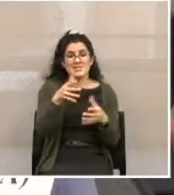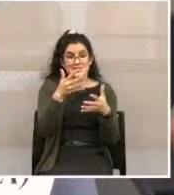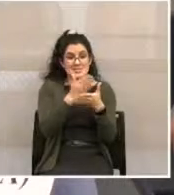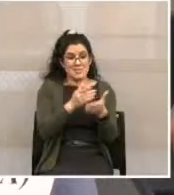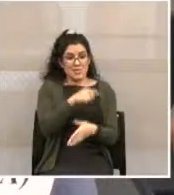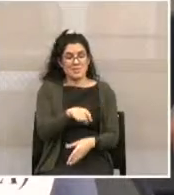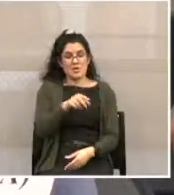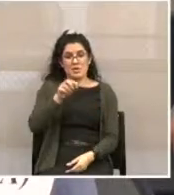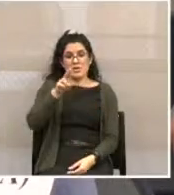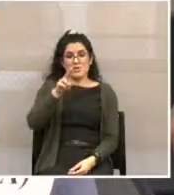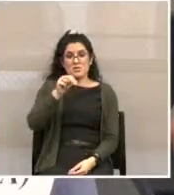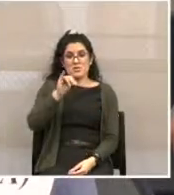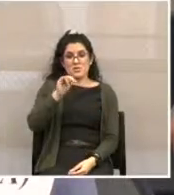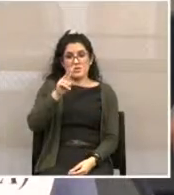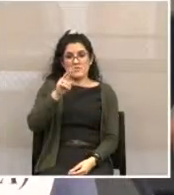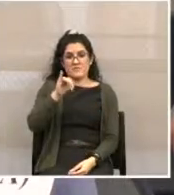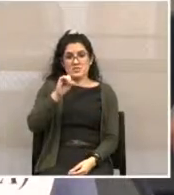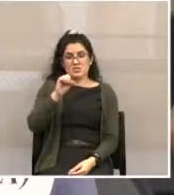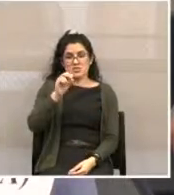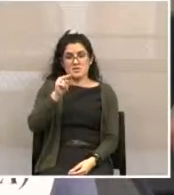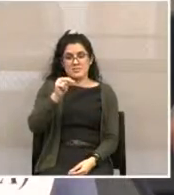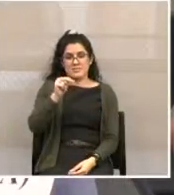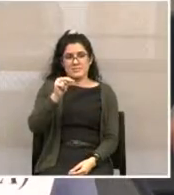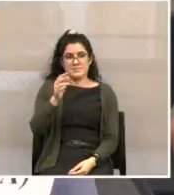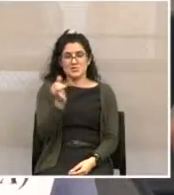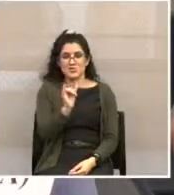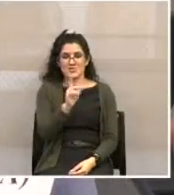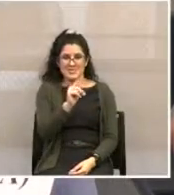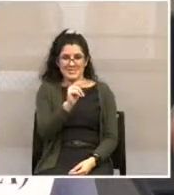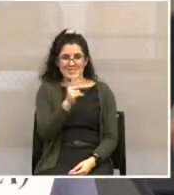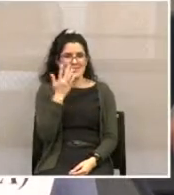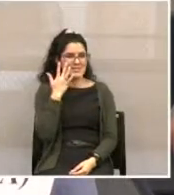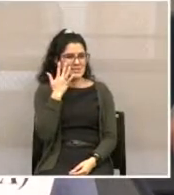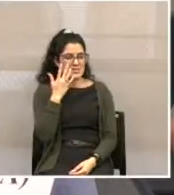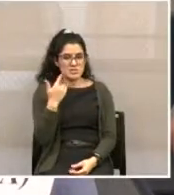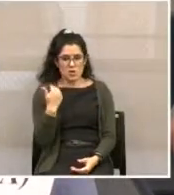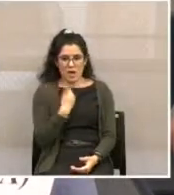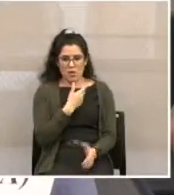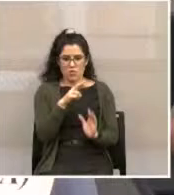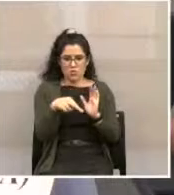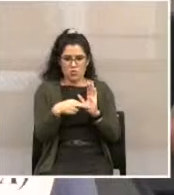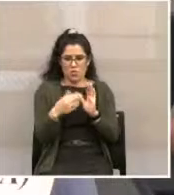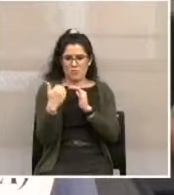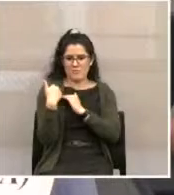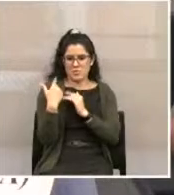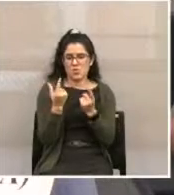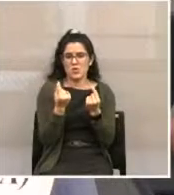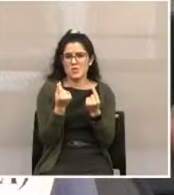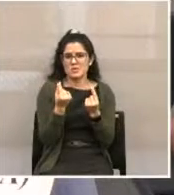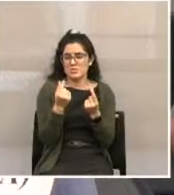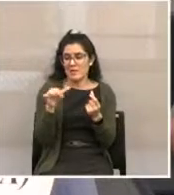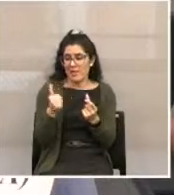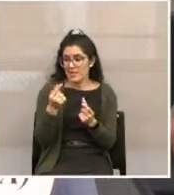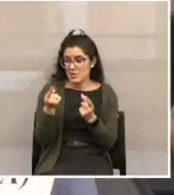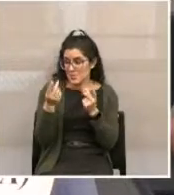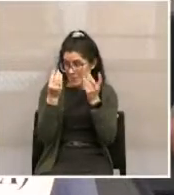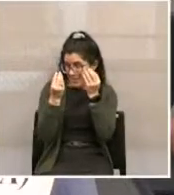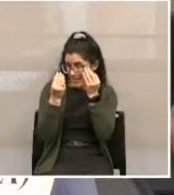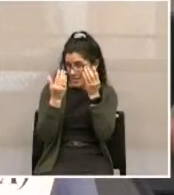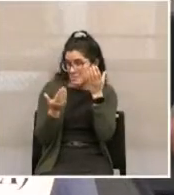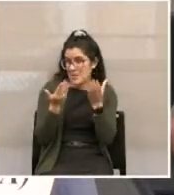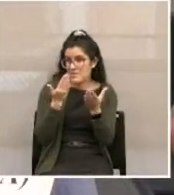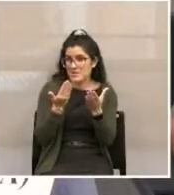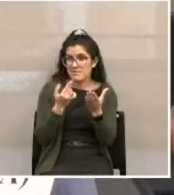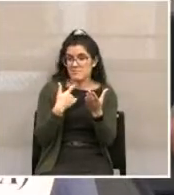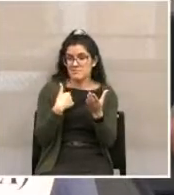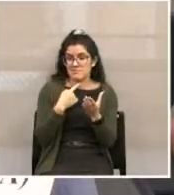that's remarkable to me. So your thoughts on our role, what we can do, and anything that you think maybe hasn't been